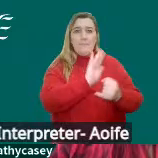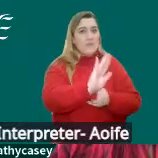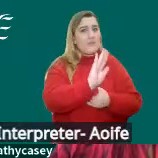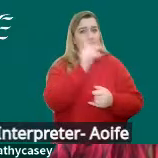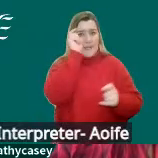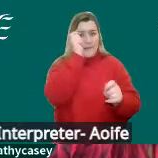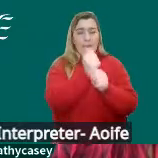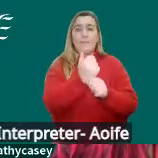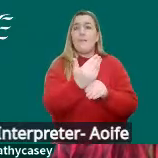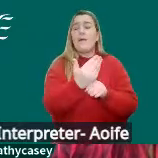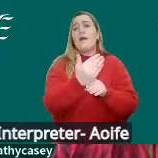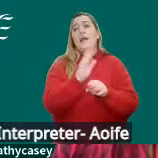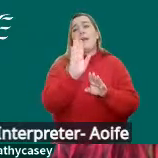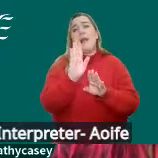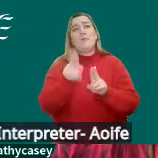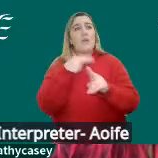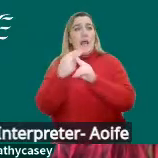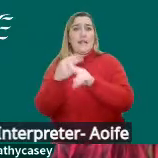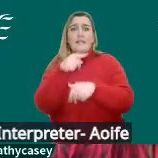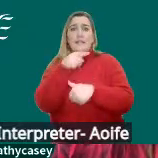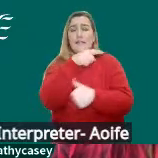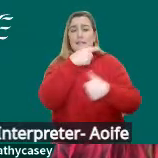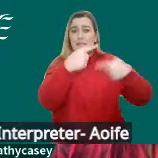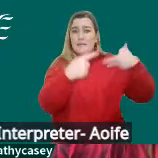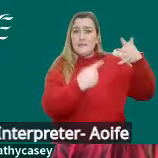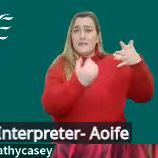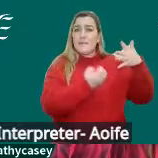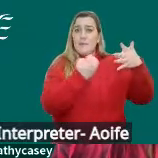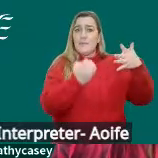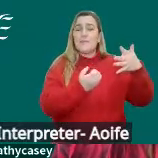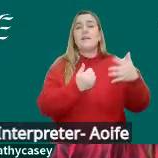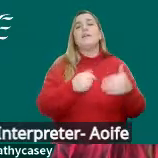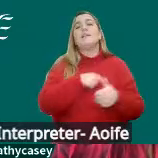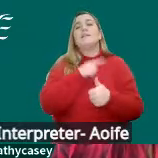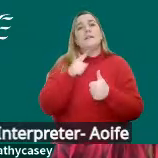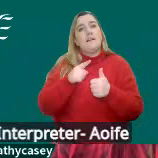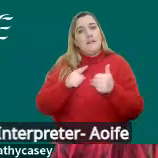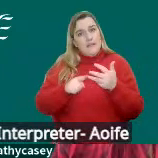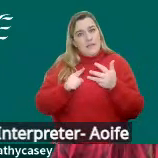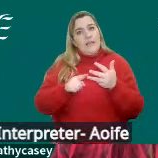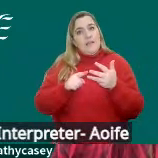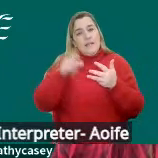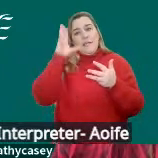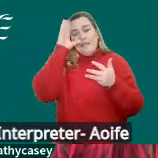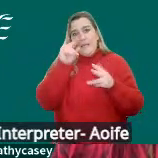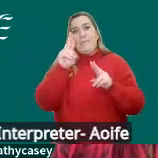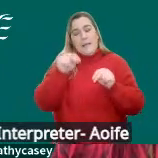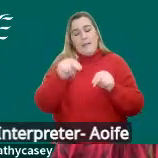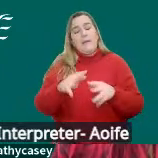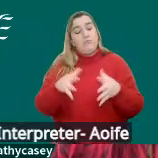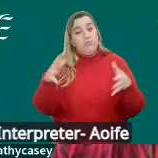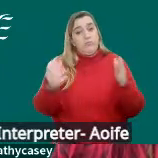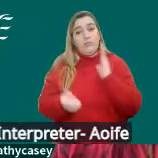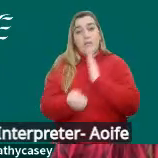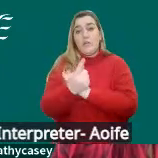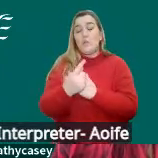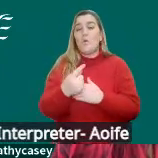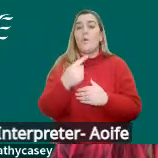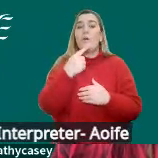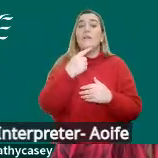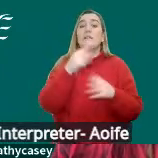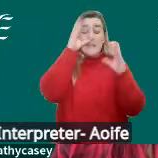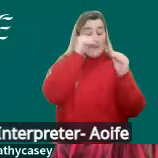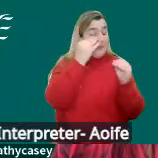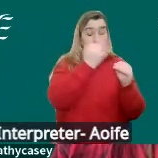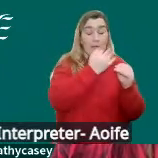at all. Sleep can be a huge issue. Sometimes we've no difficulty getting to sleep, but staying asleep is the problem, waking up at